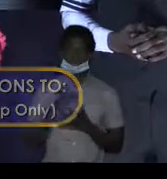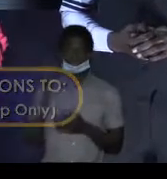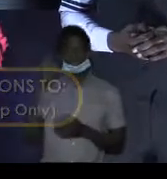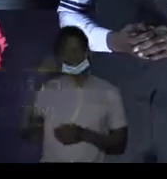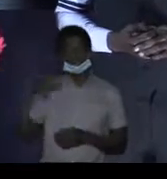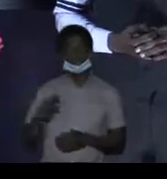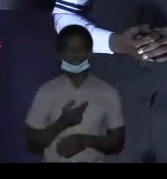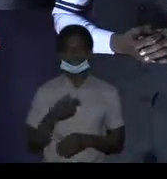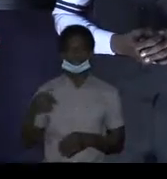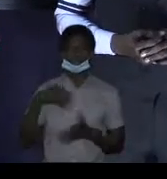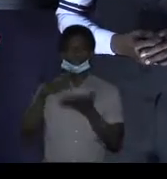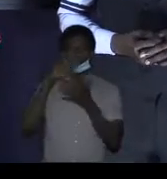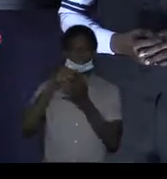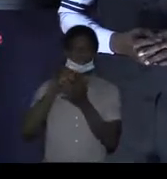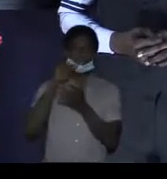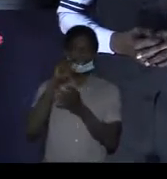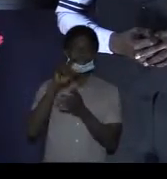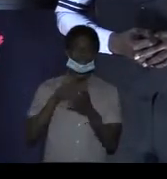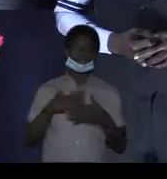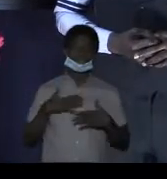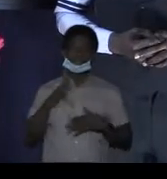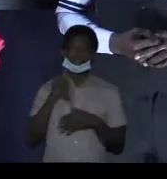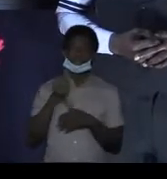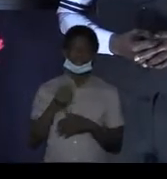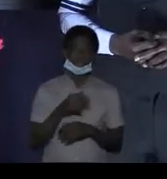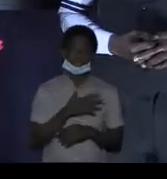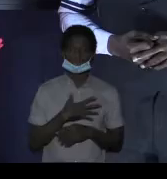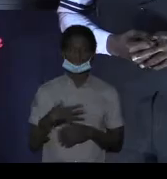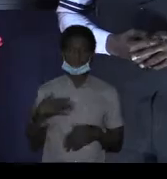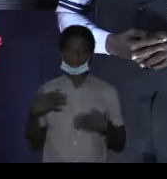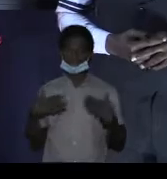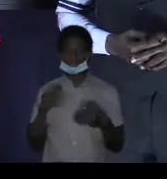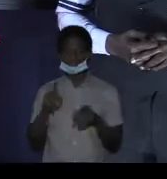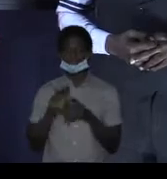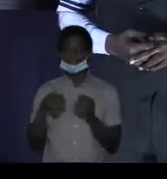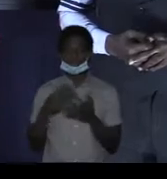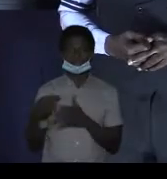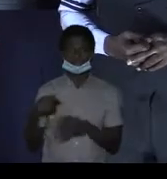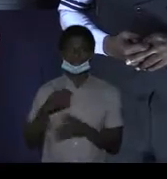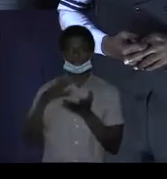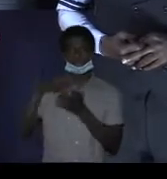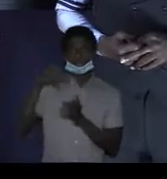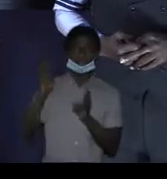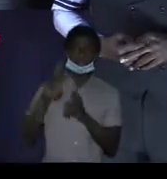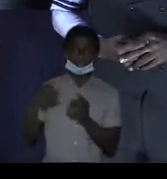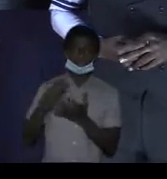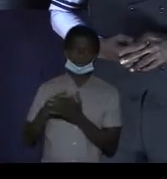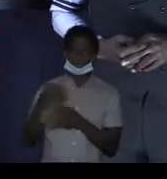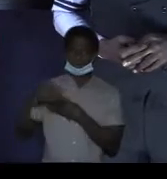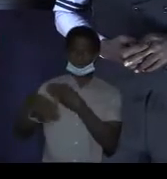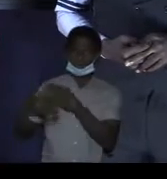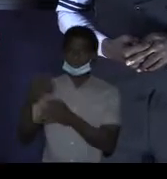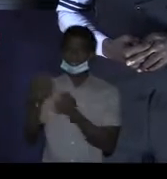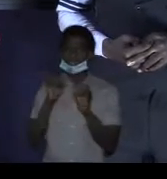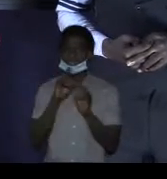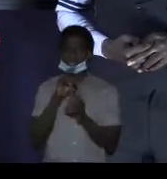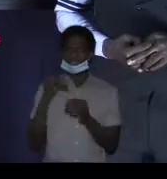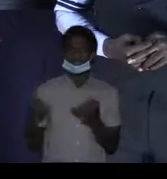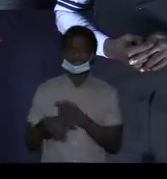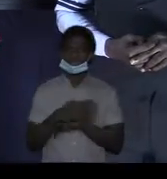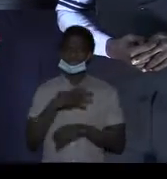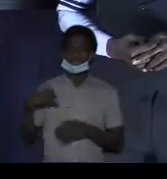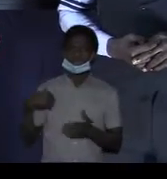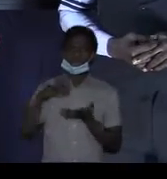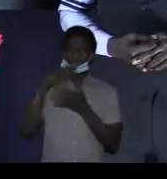indeed it has been for us. We hope that you have enjoyed yourself and you found it exciting as well. We learned a lot in the process of teaching you